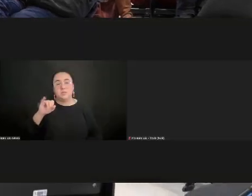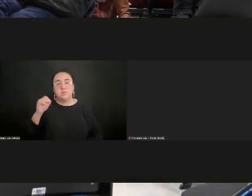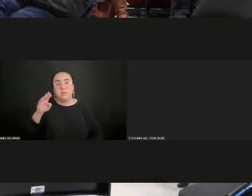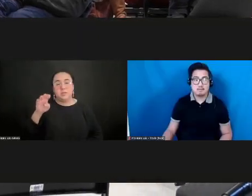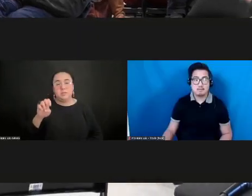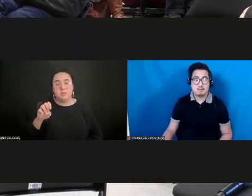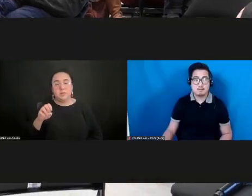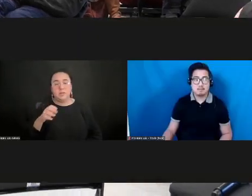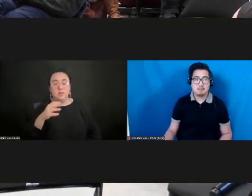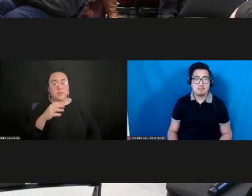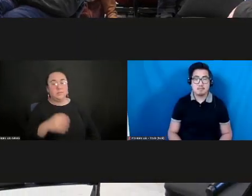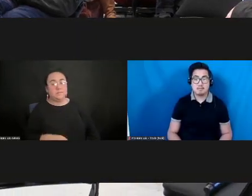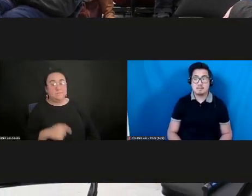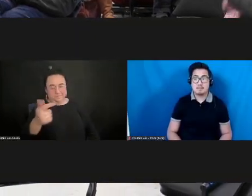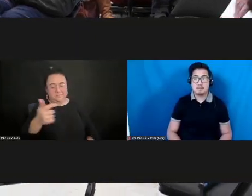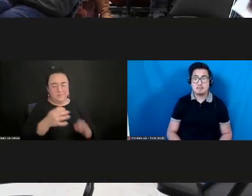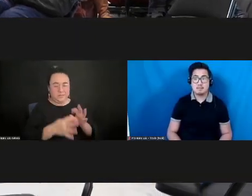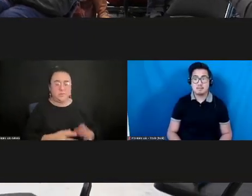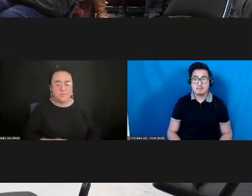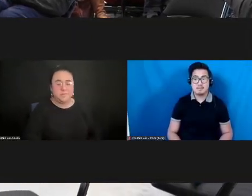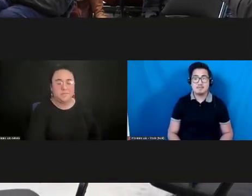Emil. Can we please give Emil a round of applause?